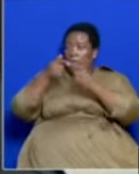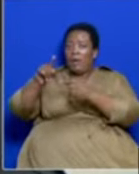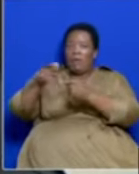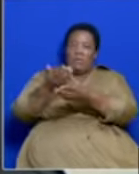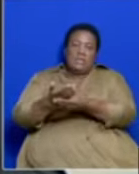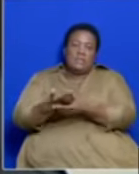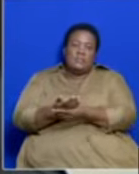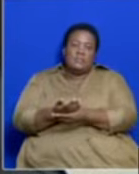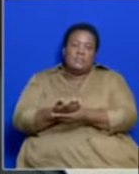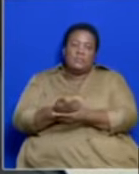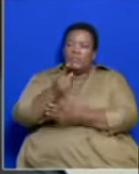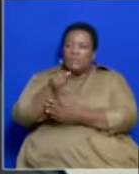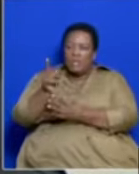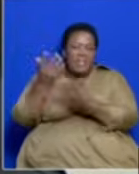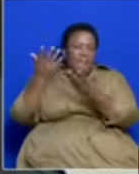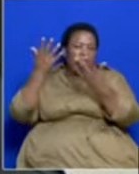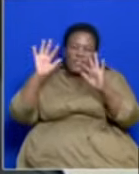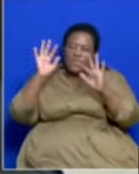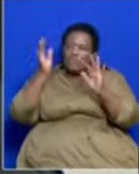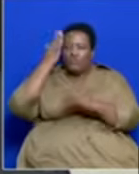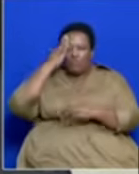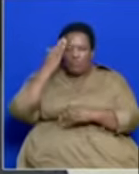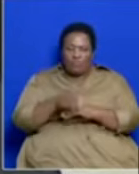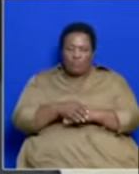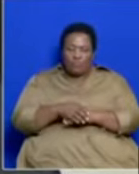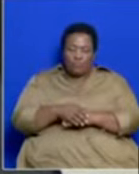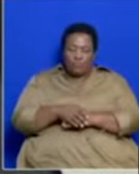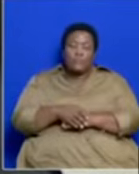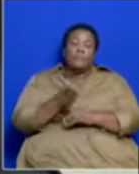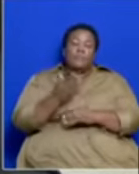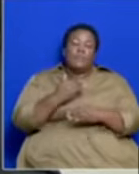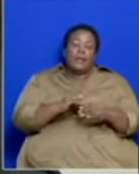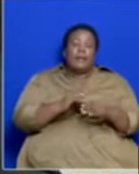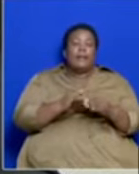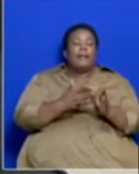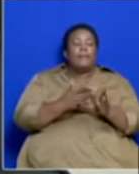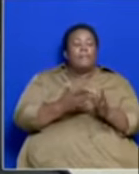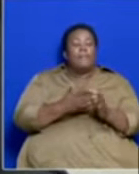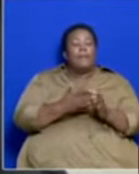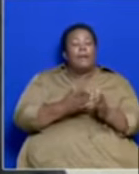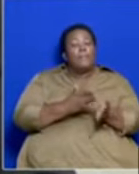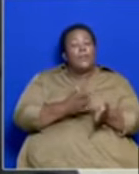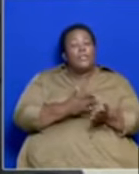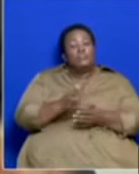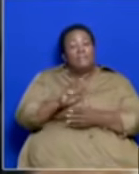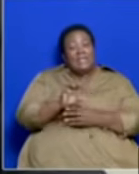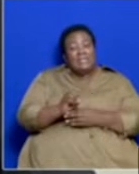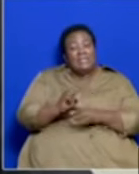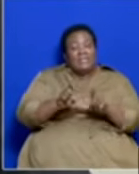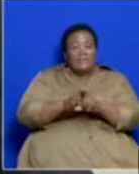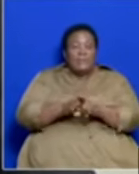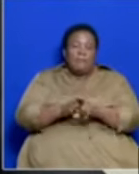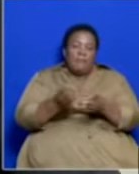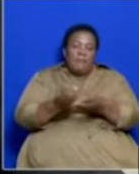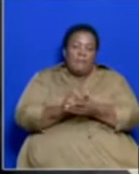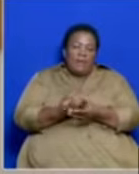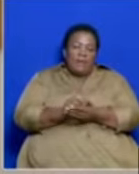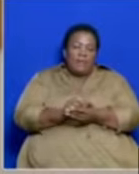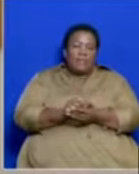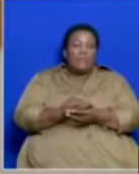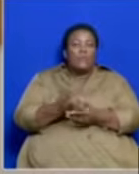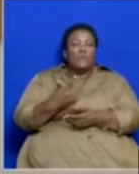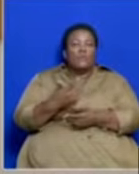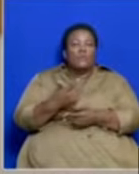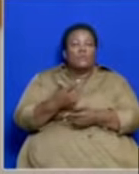And if I can take you then further to page 90 of the same file, we're still in TLM 1. Page